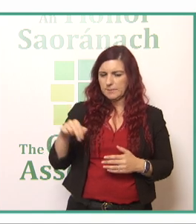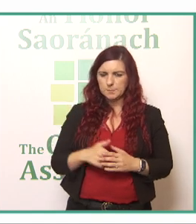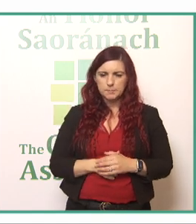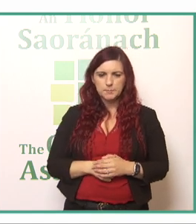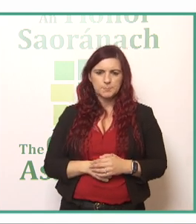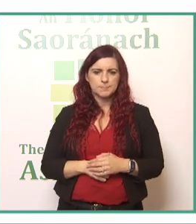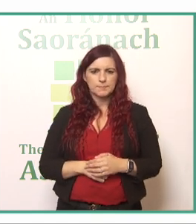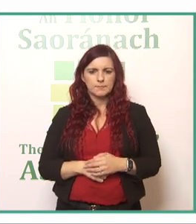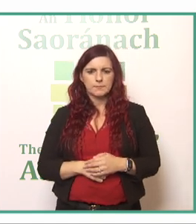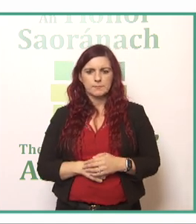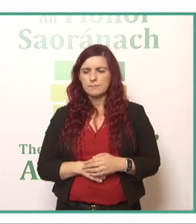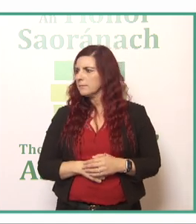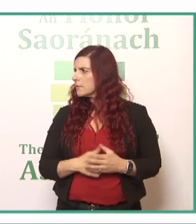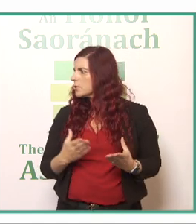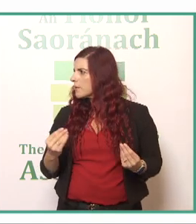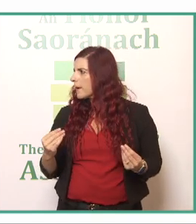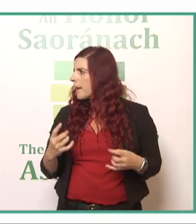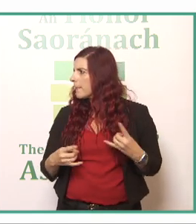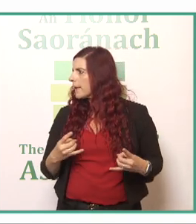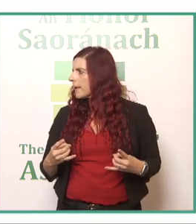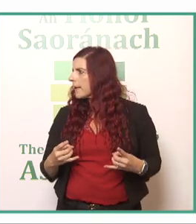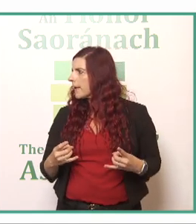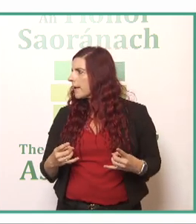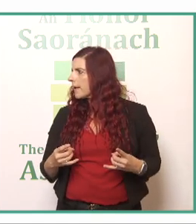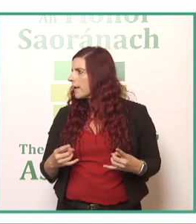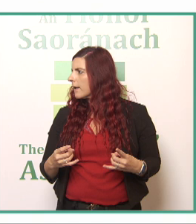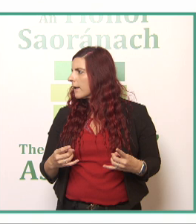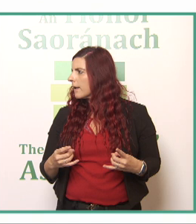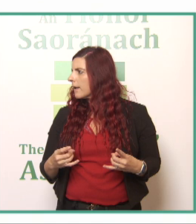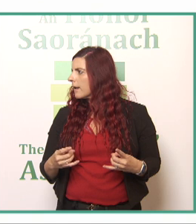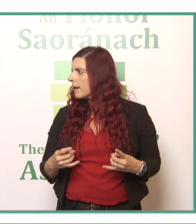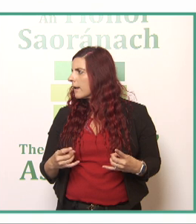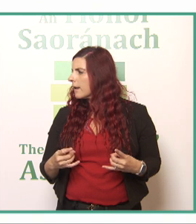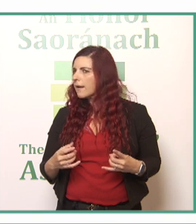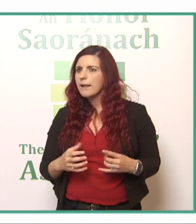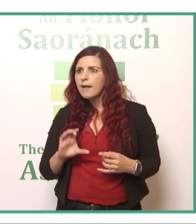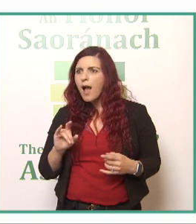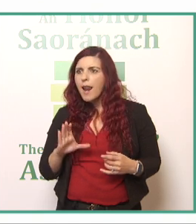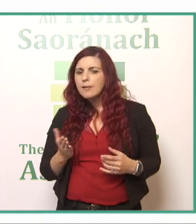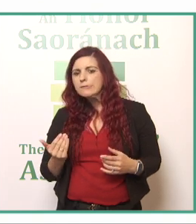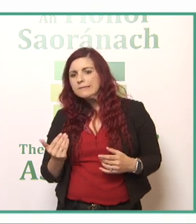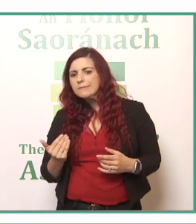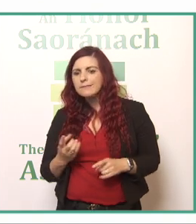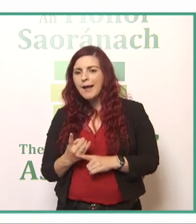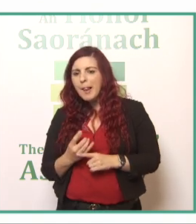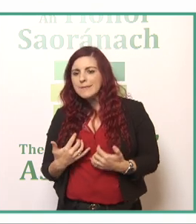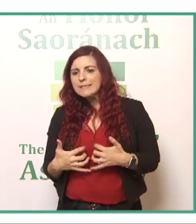Really diverse. Something has happened. I've gone into Zoom on this. Carla, we might need you as our tech